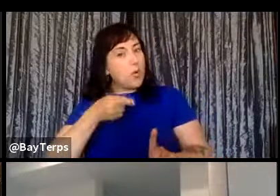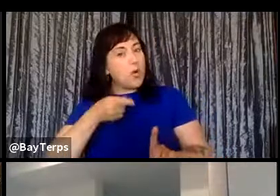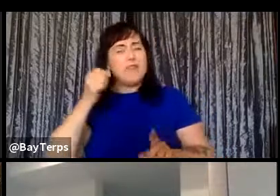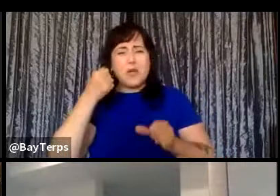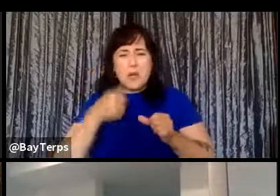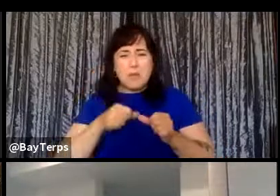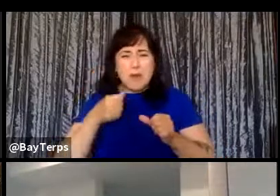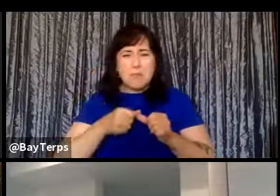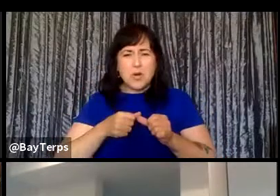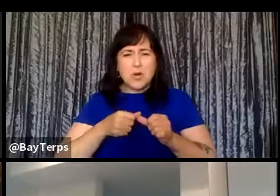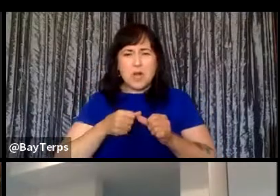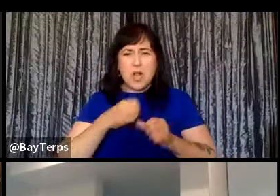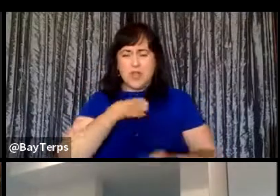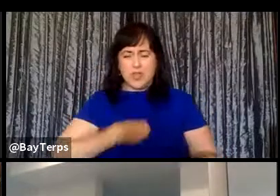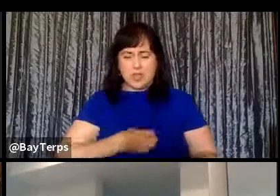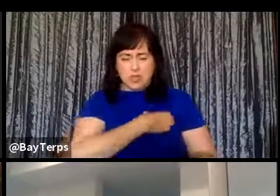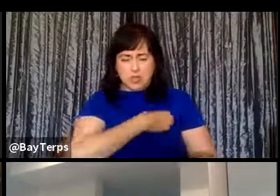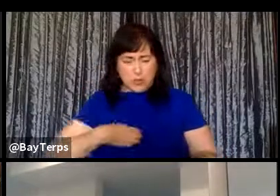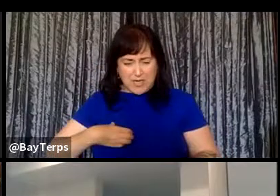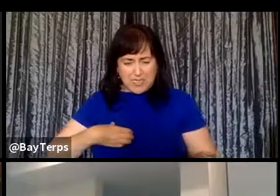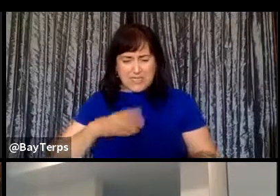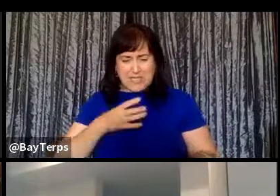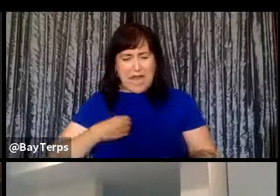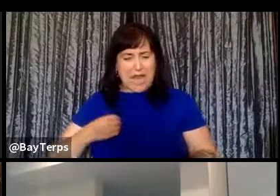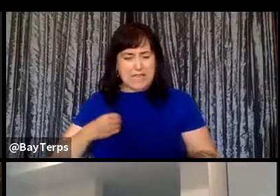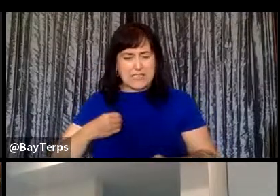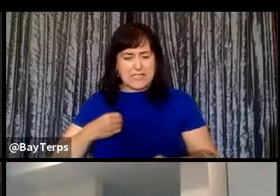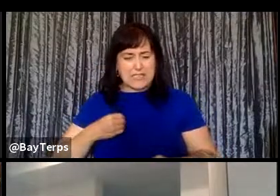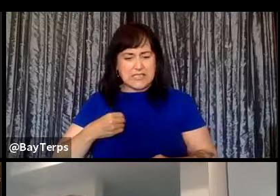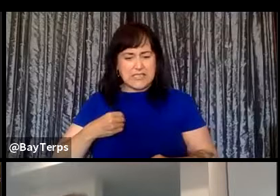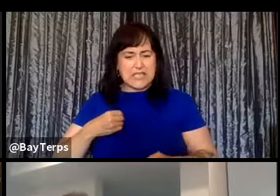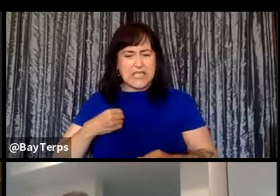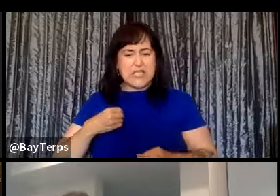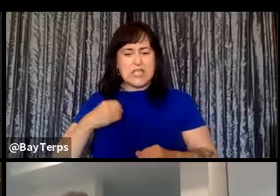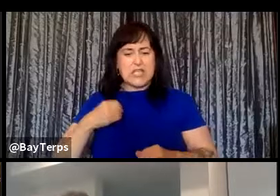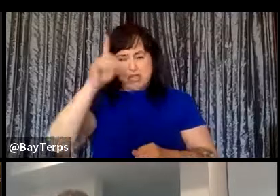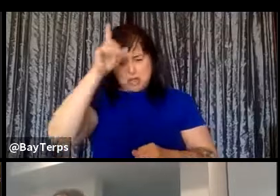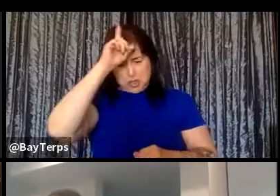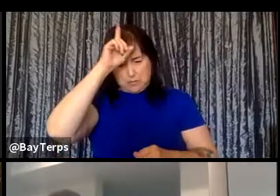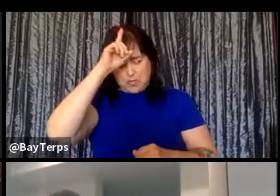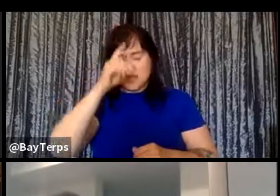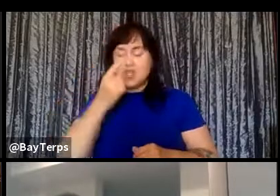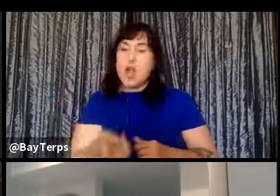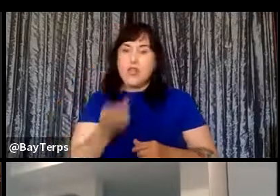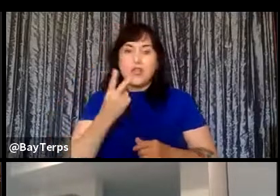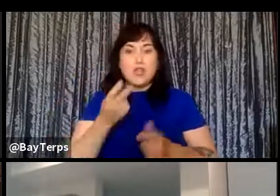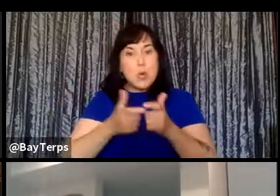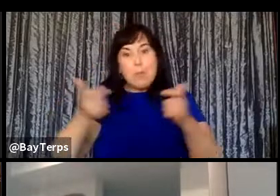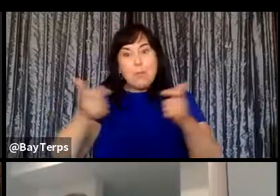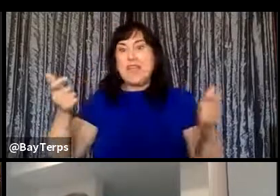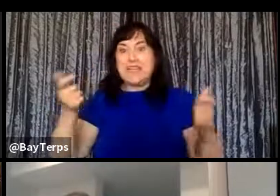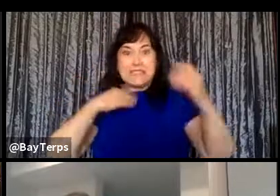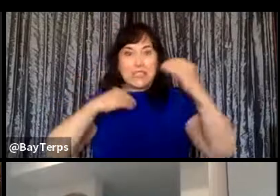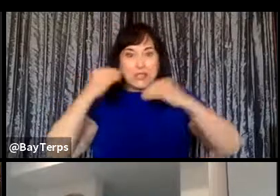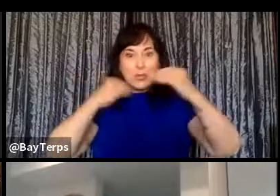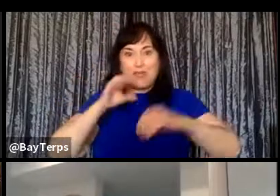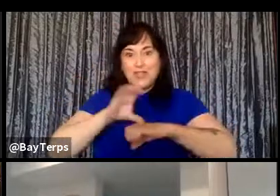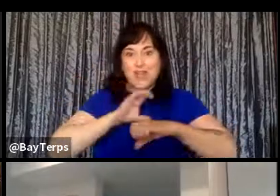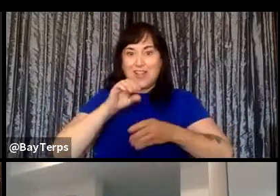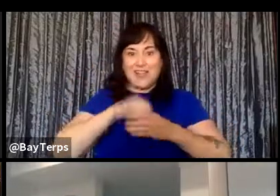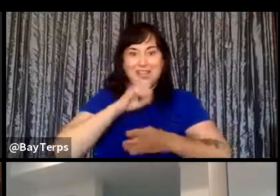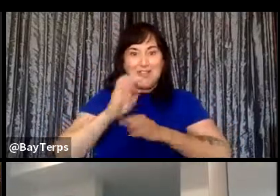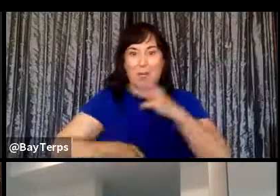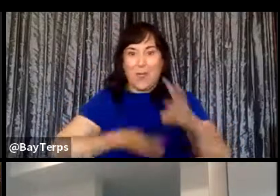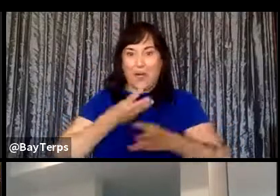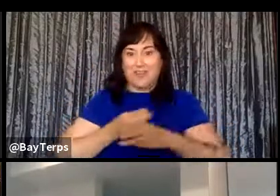the Swiss, followed by the Germans, are the 2 largest consumers of chocolate in the world. So I need to figure a